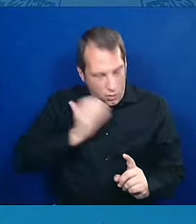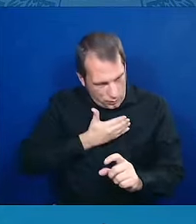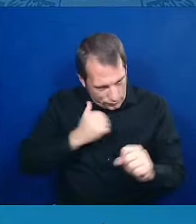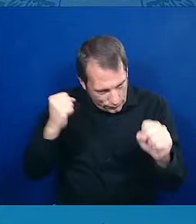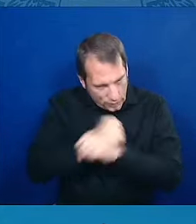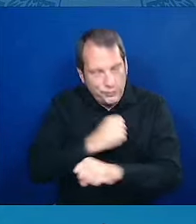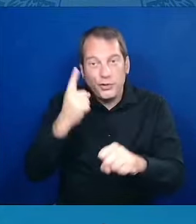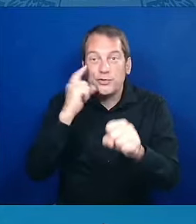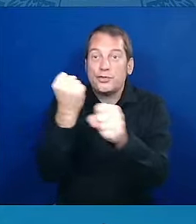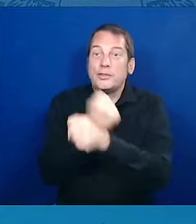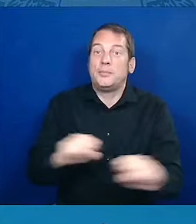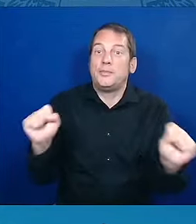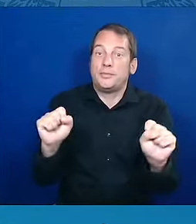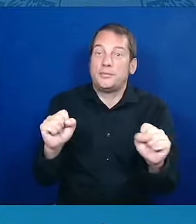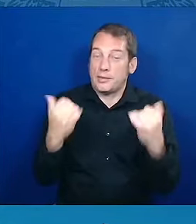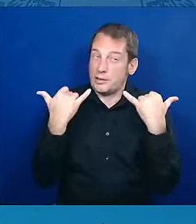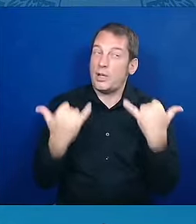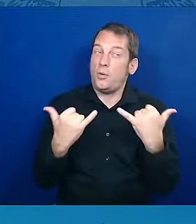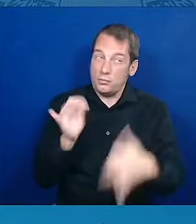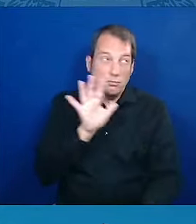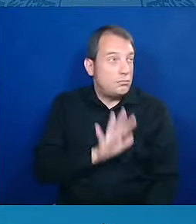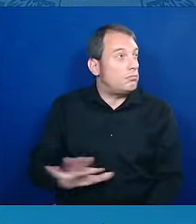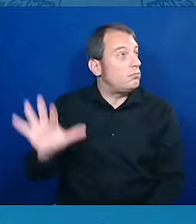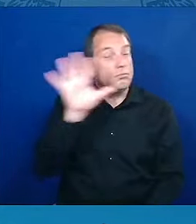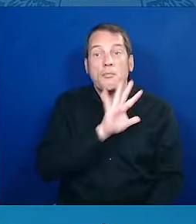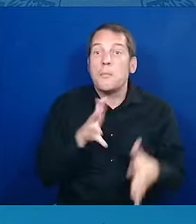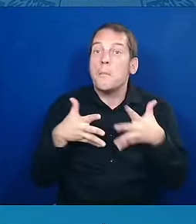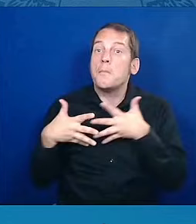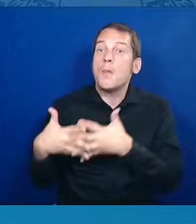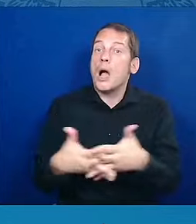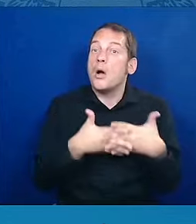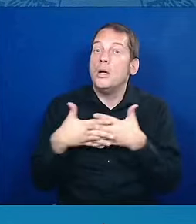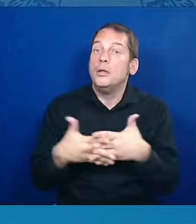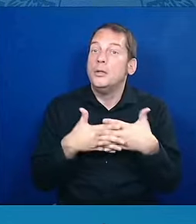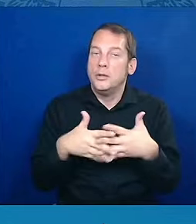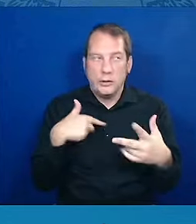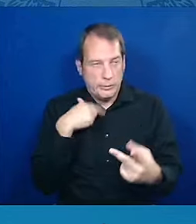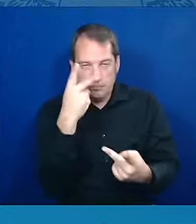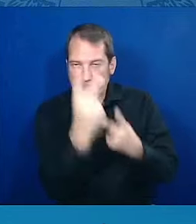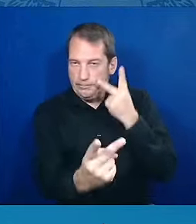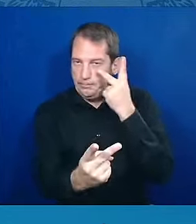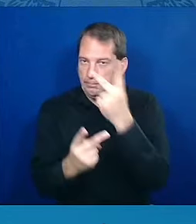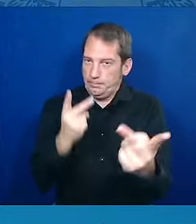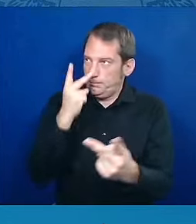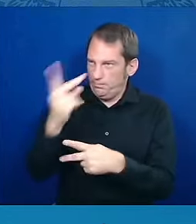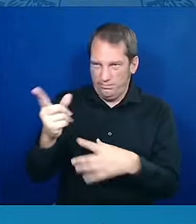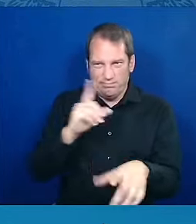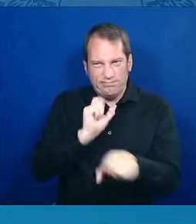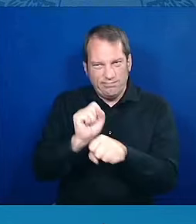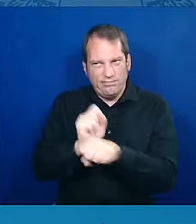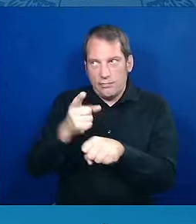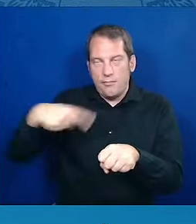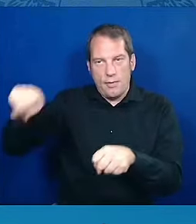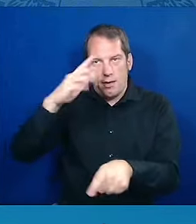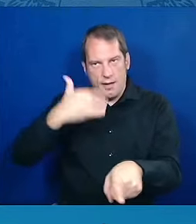nation, we witness a full-on attack on hard-won, hard-fought